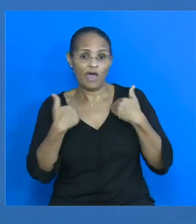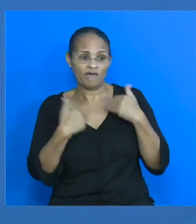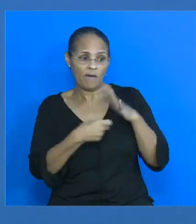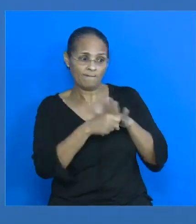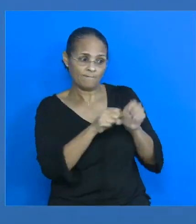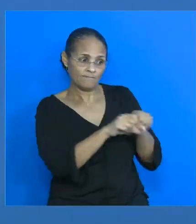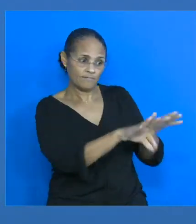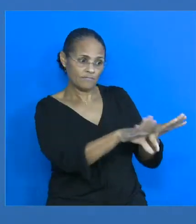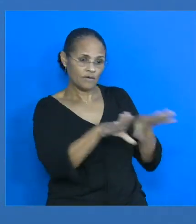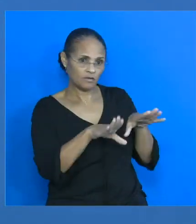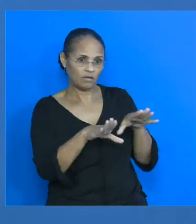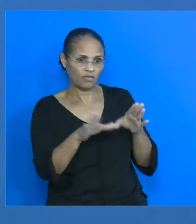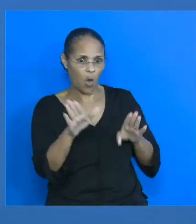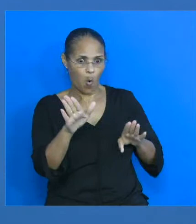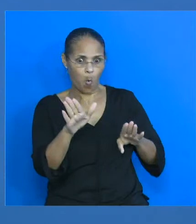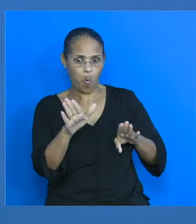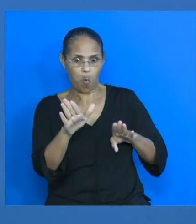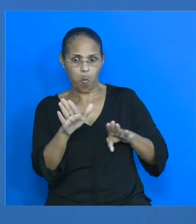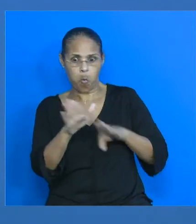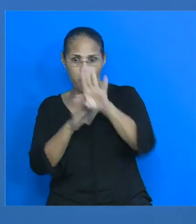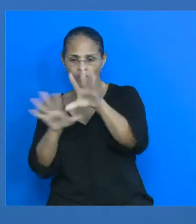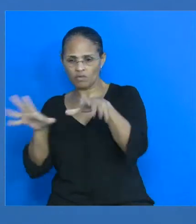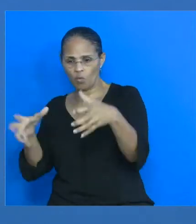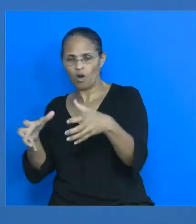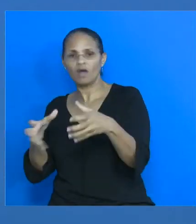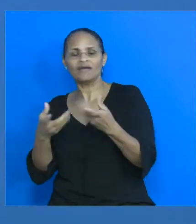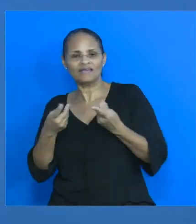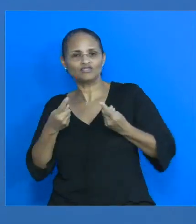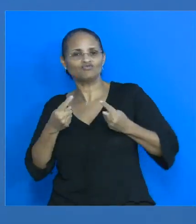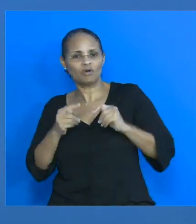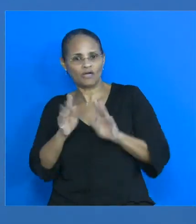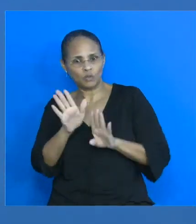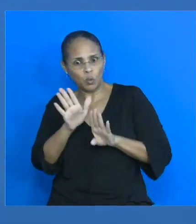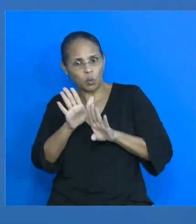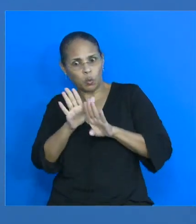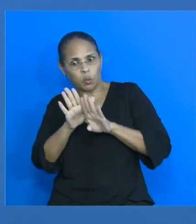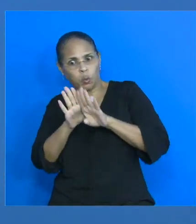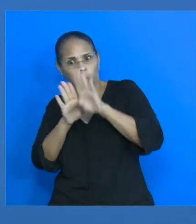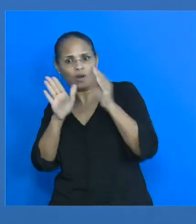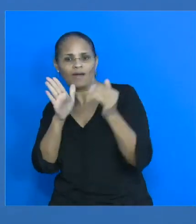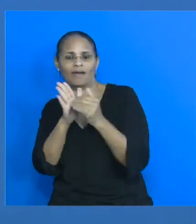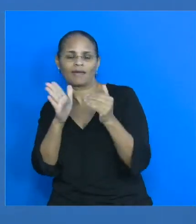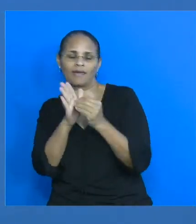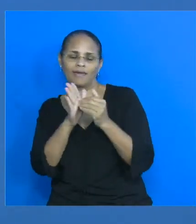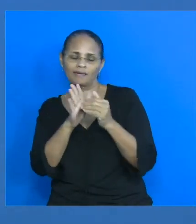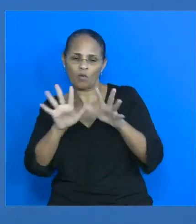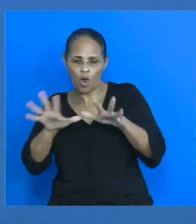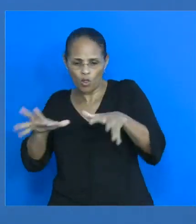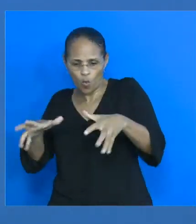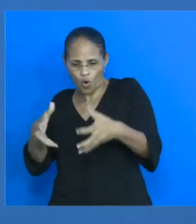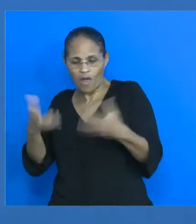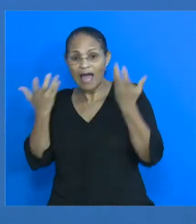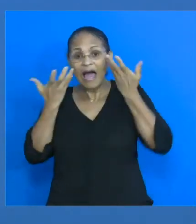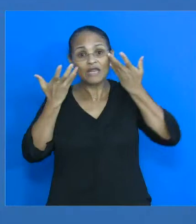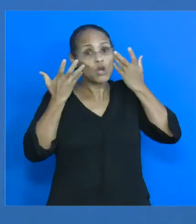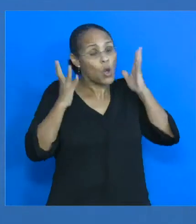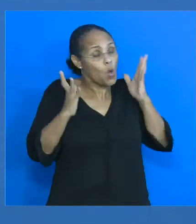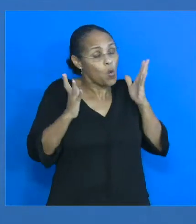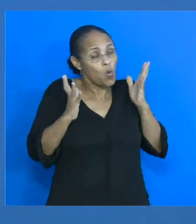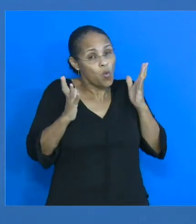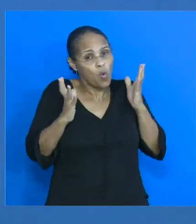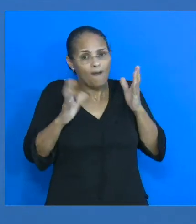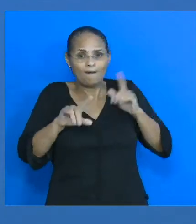pandemic that is raging globally around the world and has tried to rear its head here again. So I don't know what it will look like. We